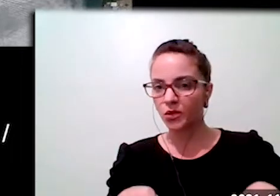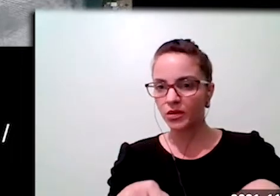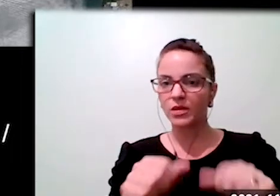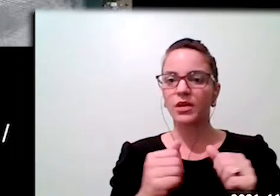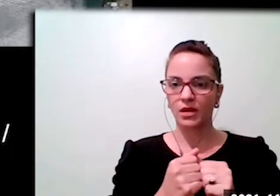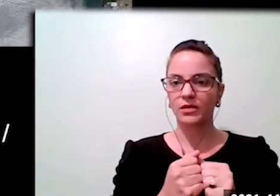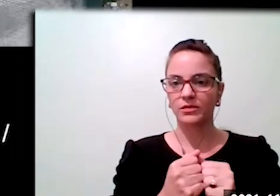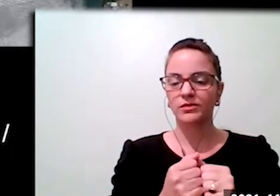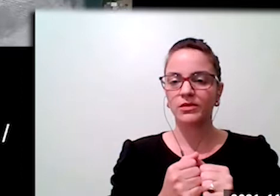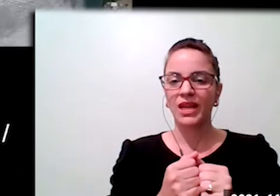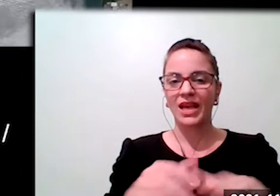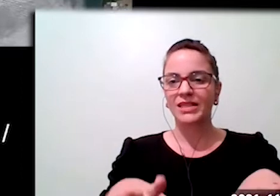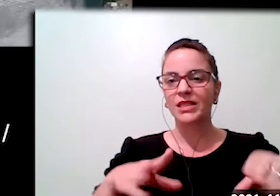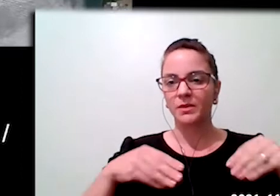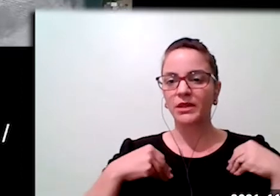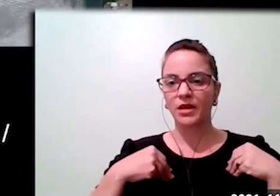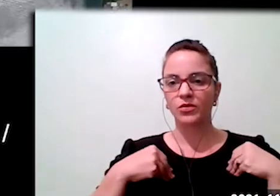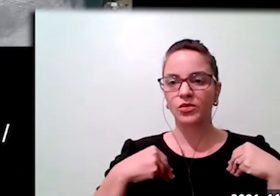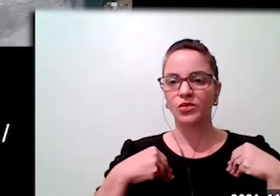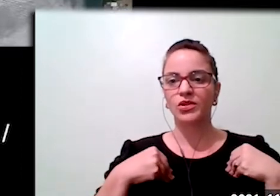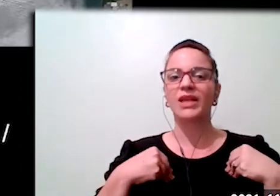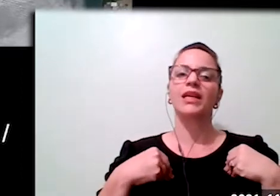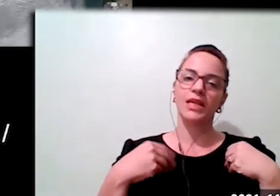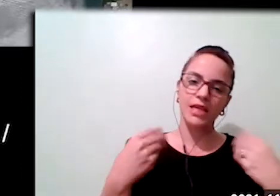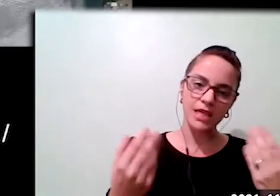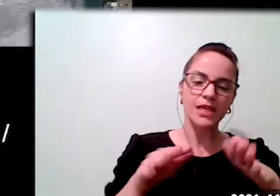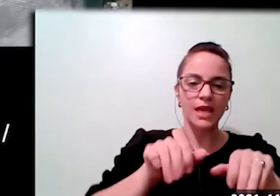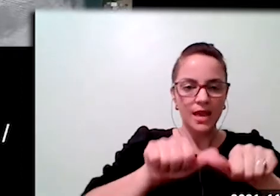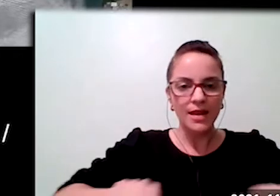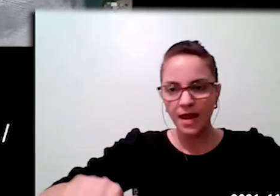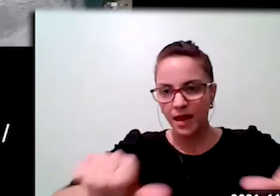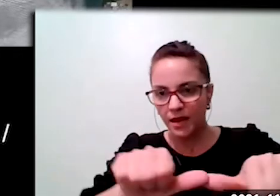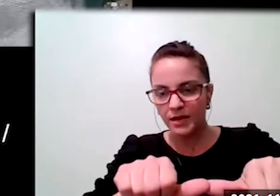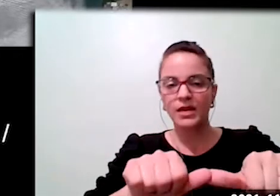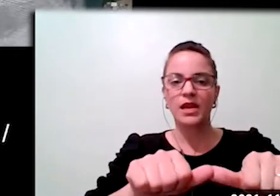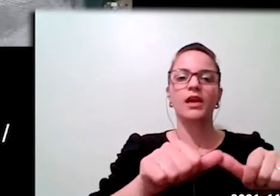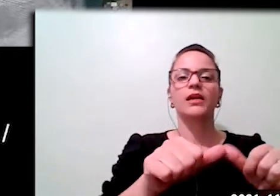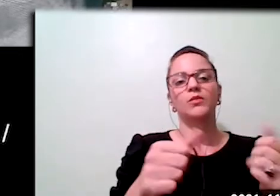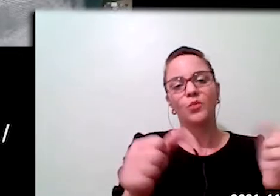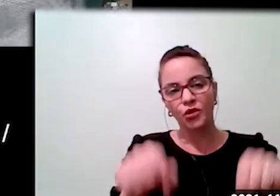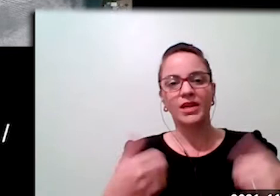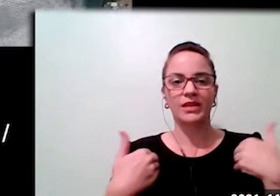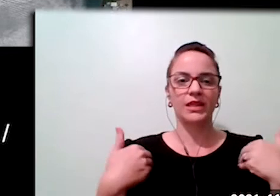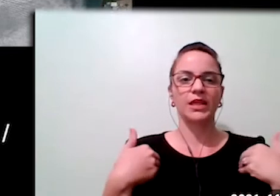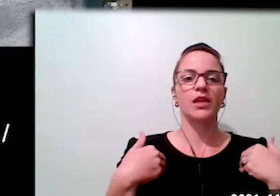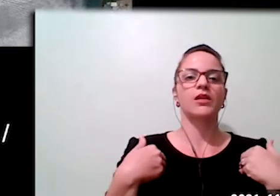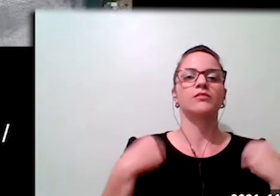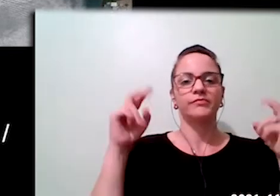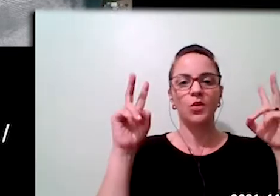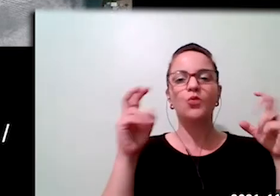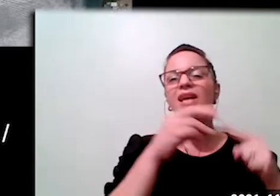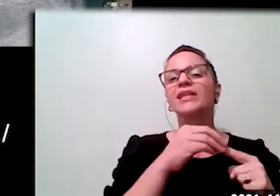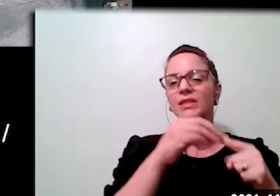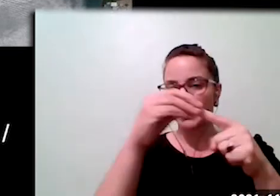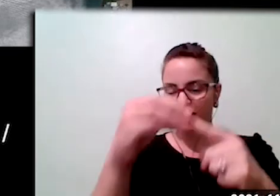was also accepted. And the area for there's some special concepts that need to be considered had